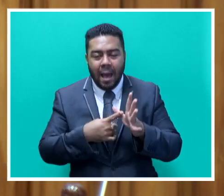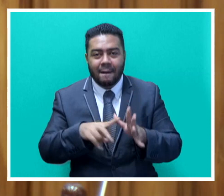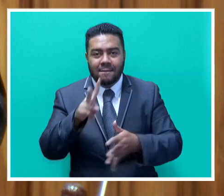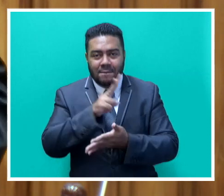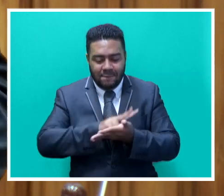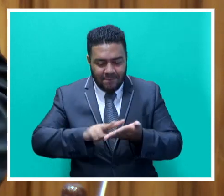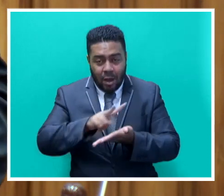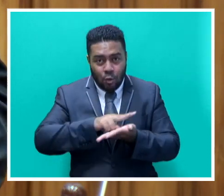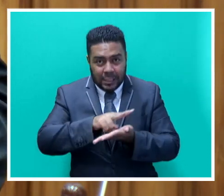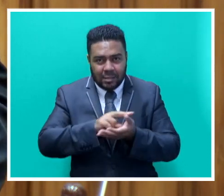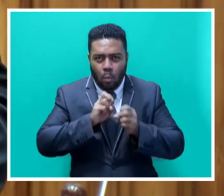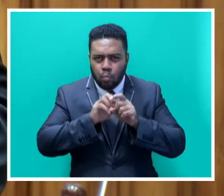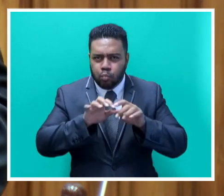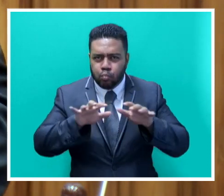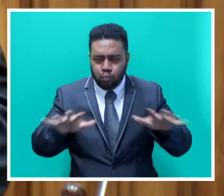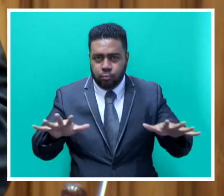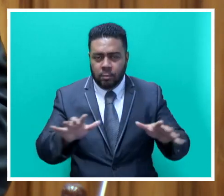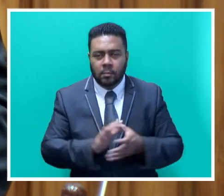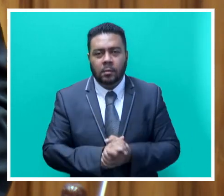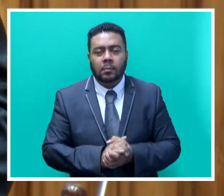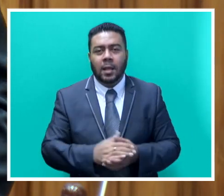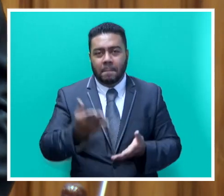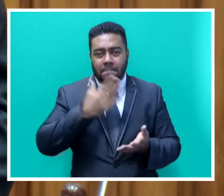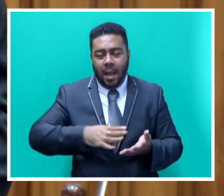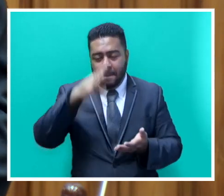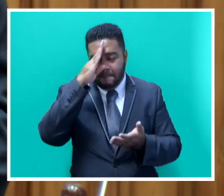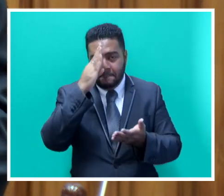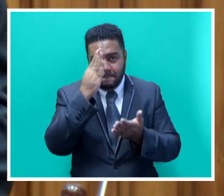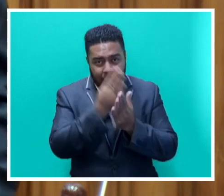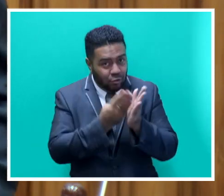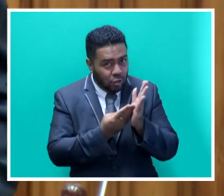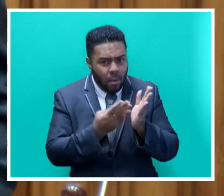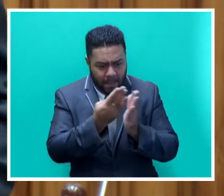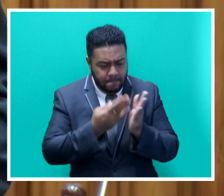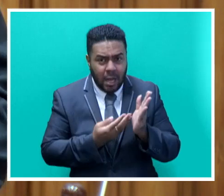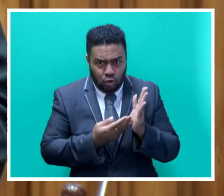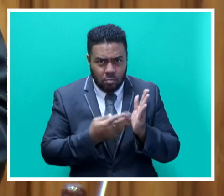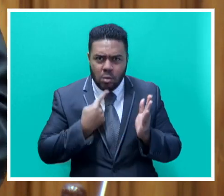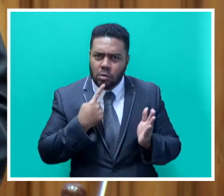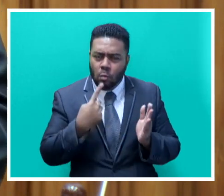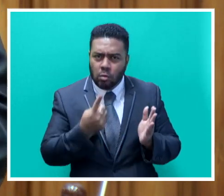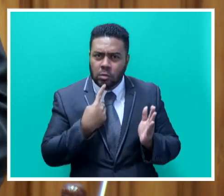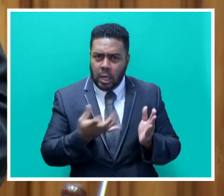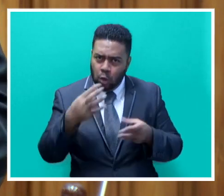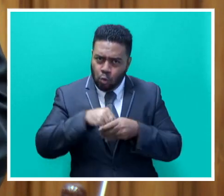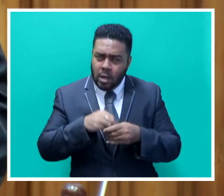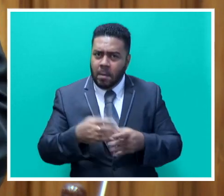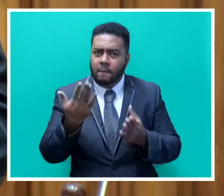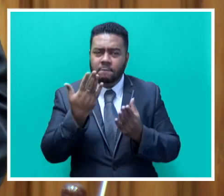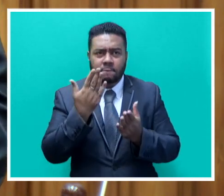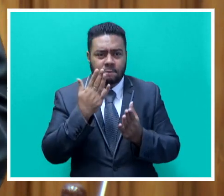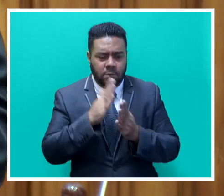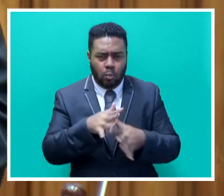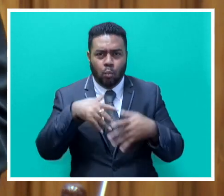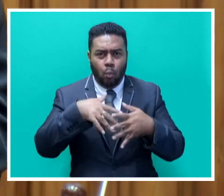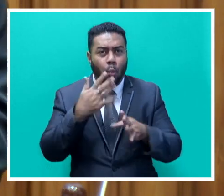Speaker, I outlined in my budget response the various mental health support available to all Fijians, including our frontline workers.